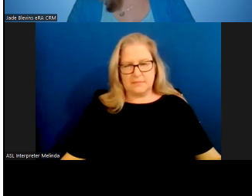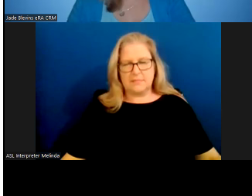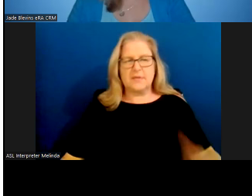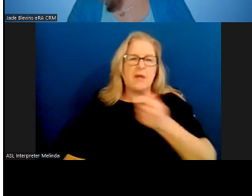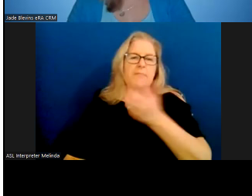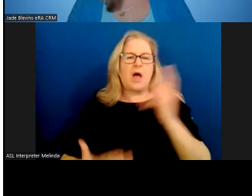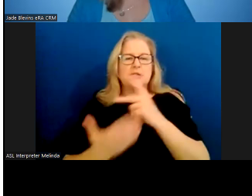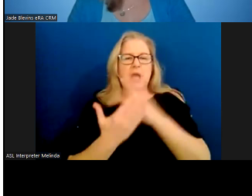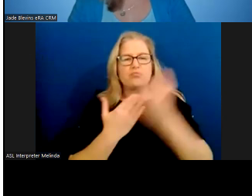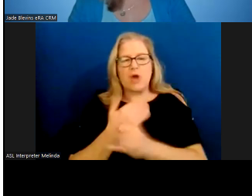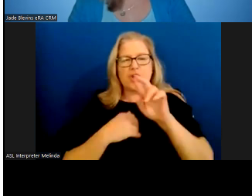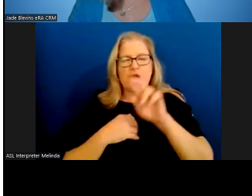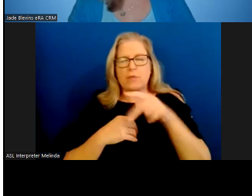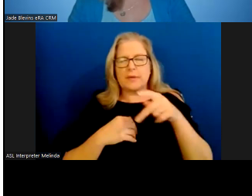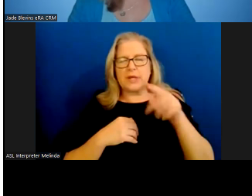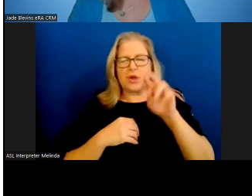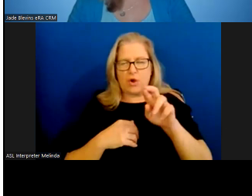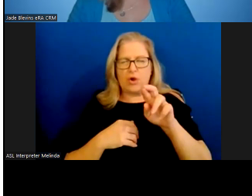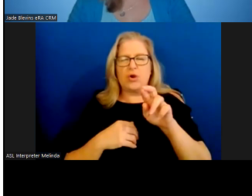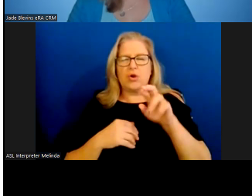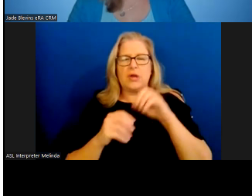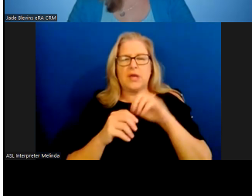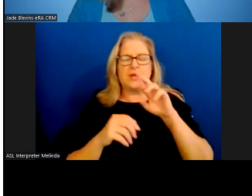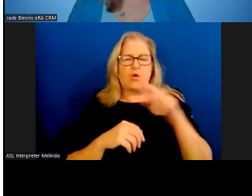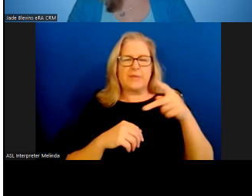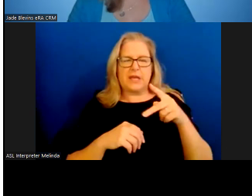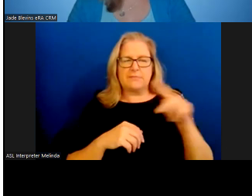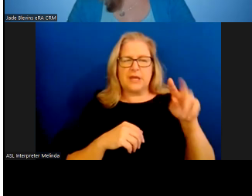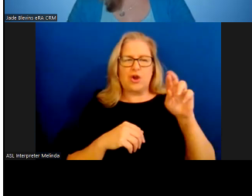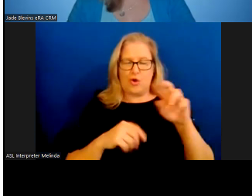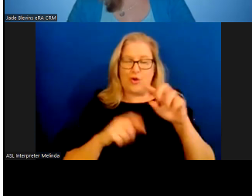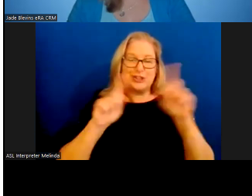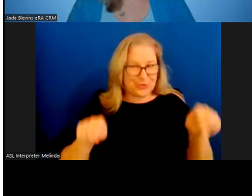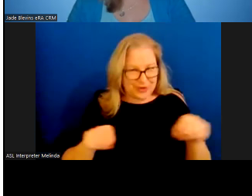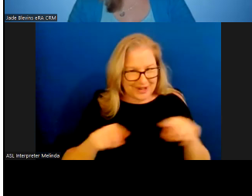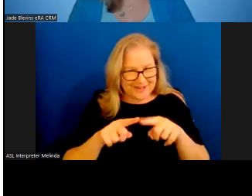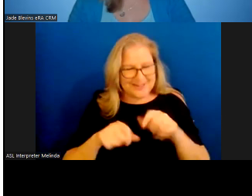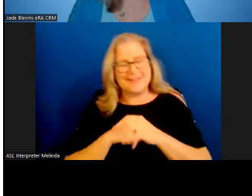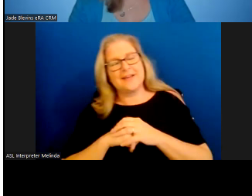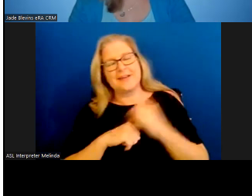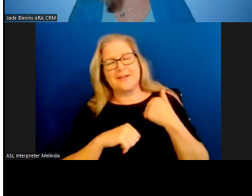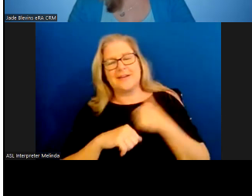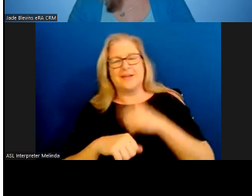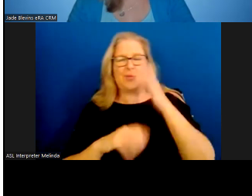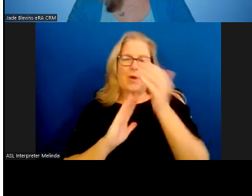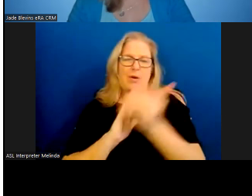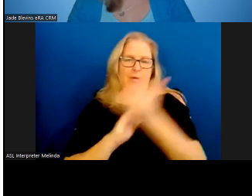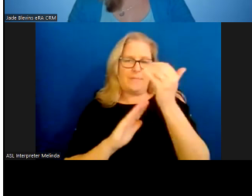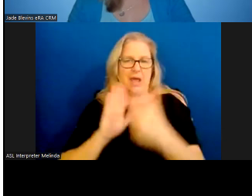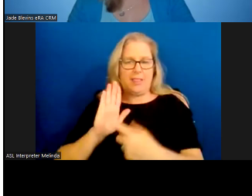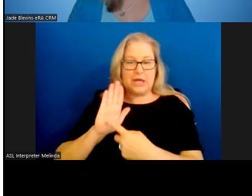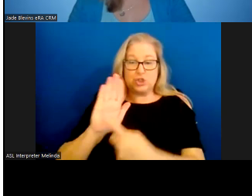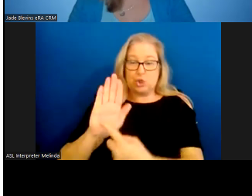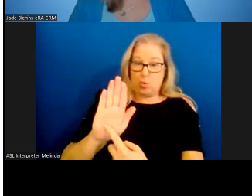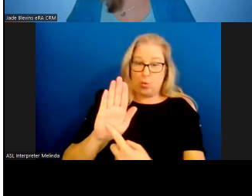Multi-project RPPR components in the RPPR screen. We will automatically show what